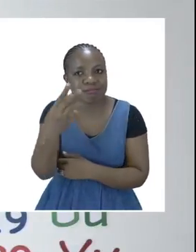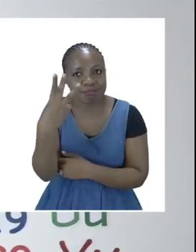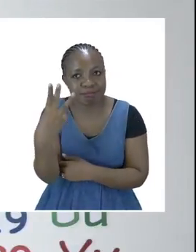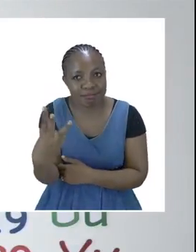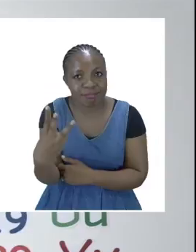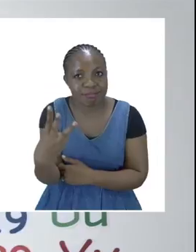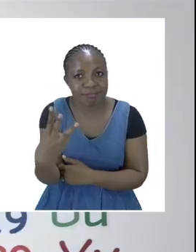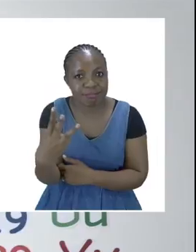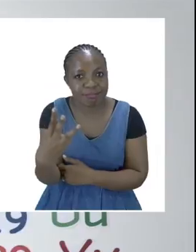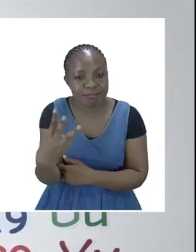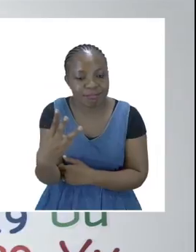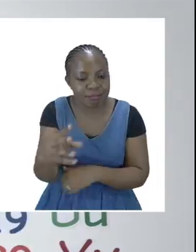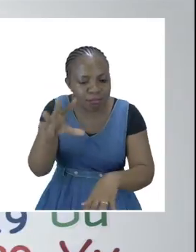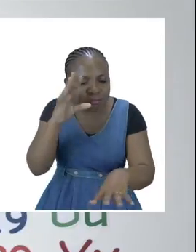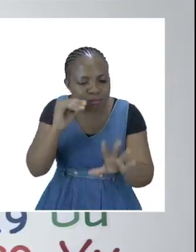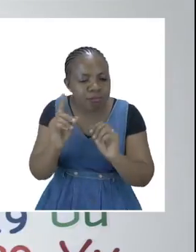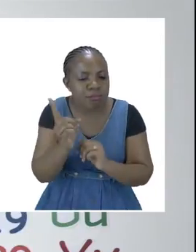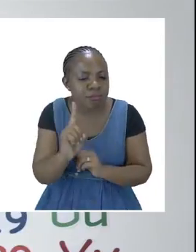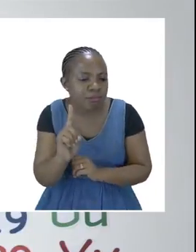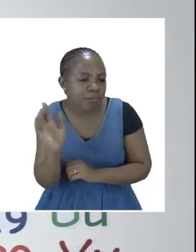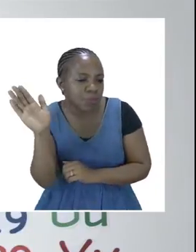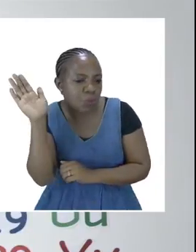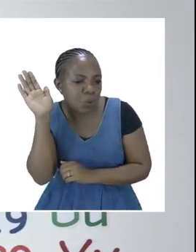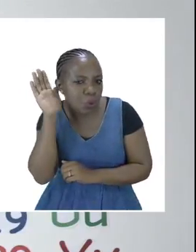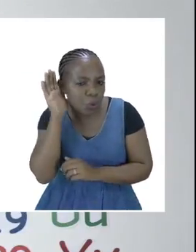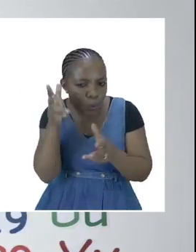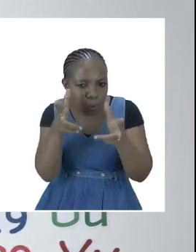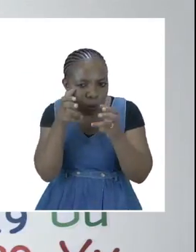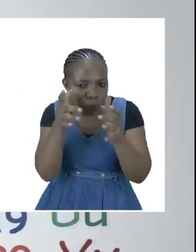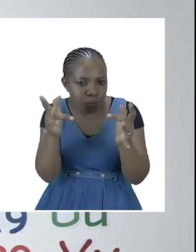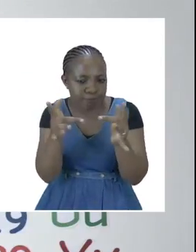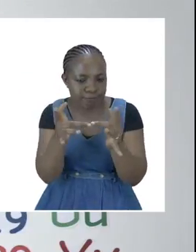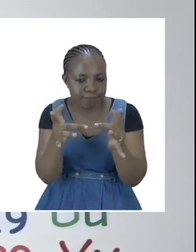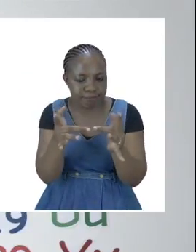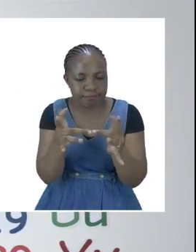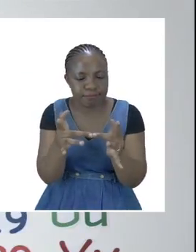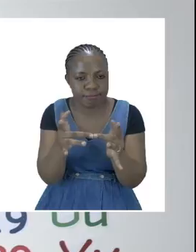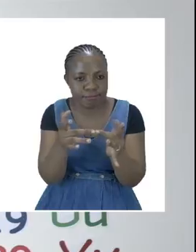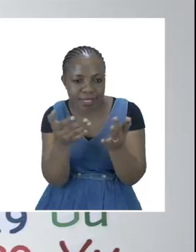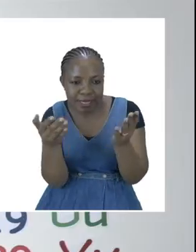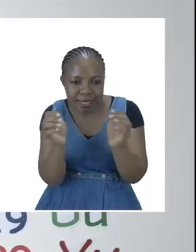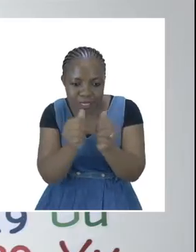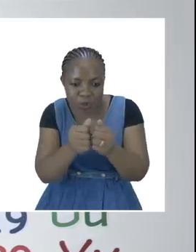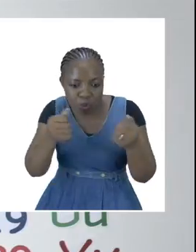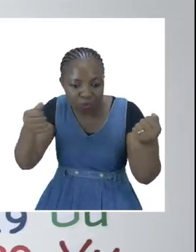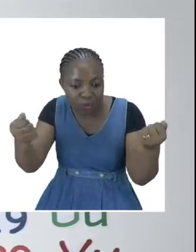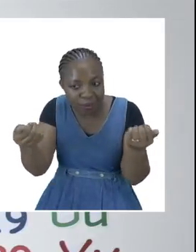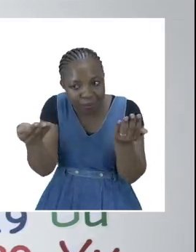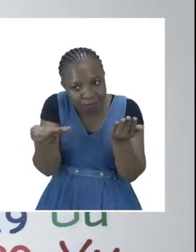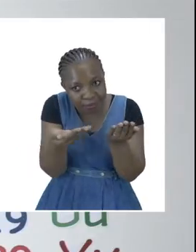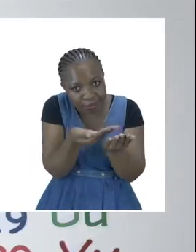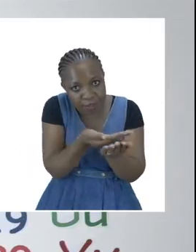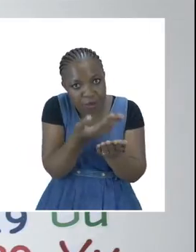lessons are for listening or watching online. Inside the newspapers there is an insert